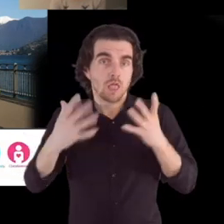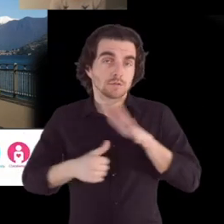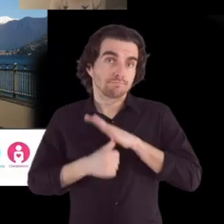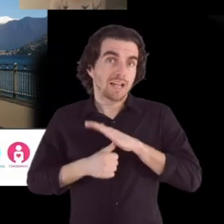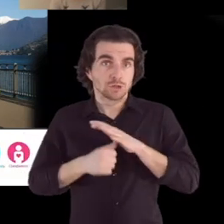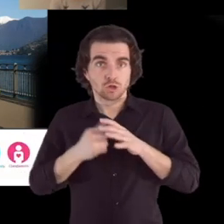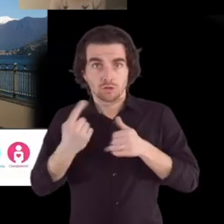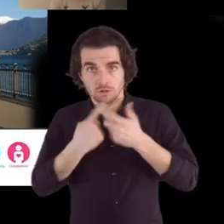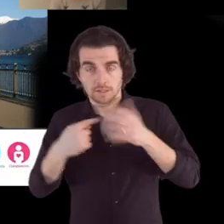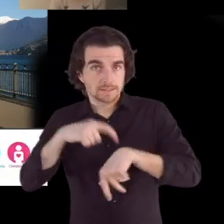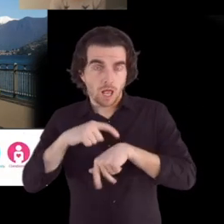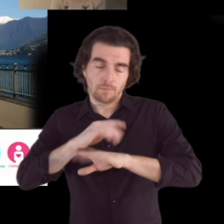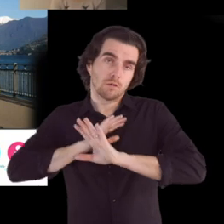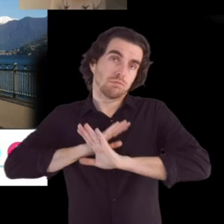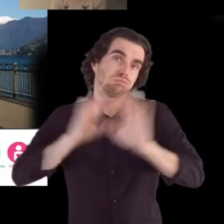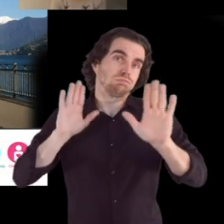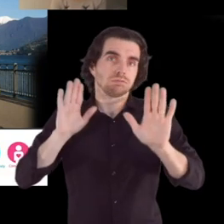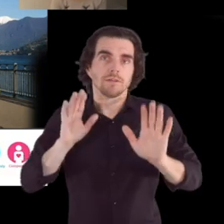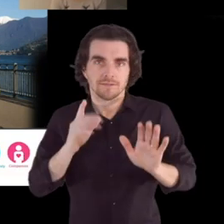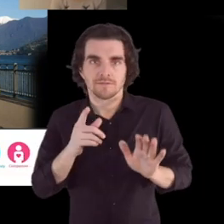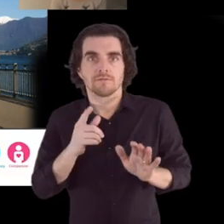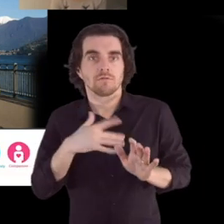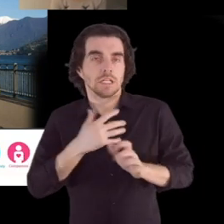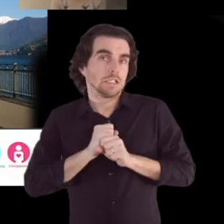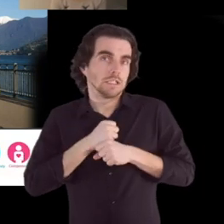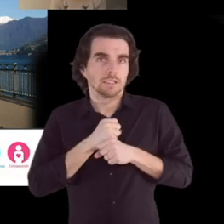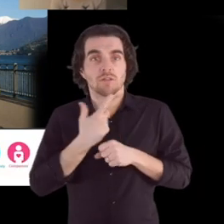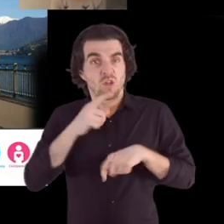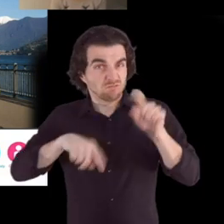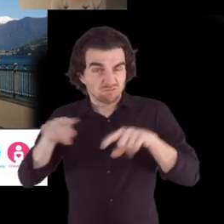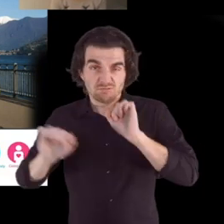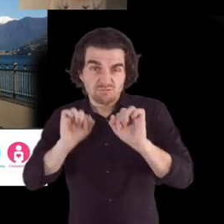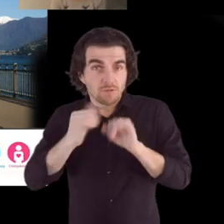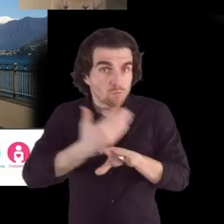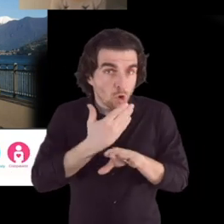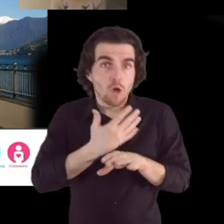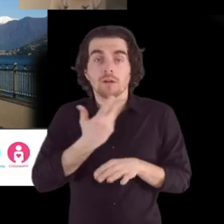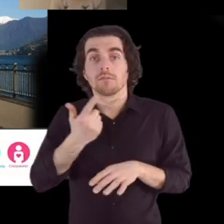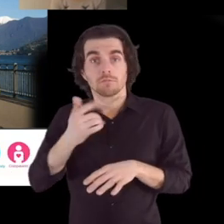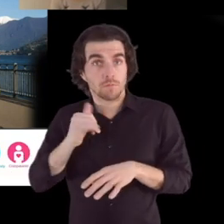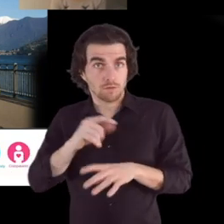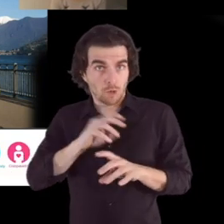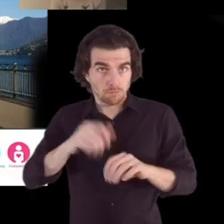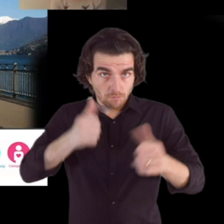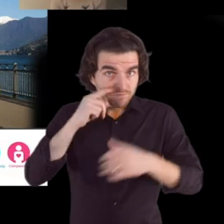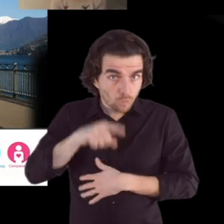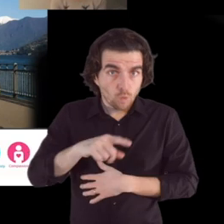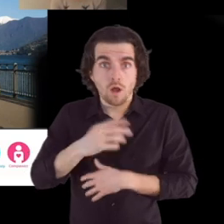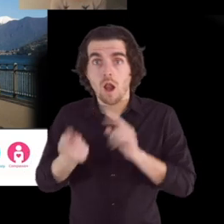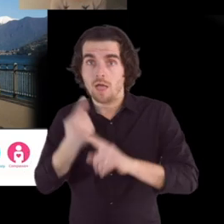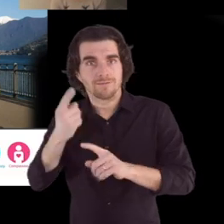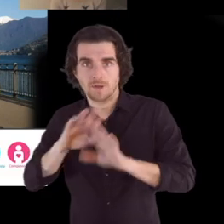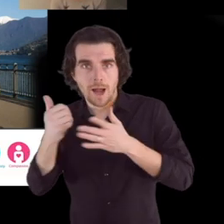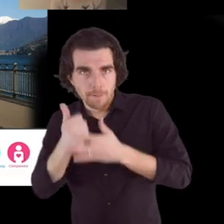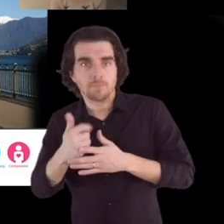to suddenly use this time very effectively, and that added to their distress. So again, it has to be something that works for you, that is helpful.